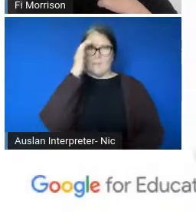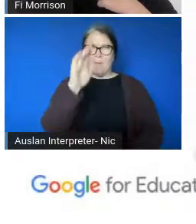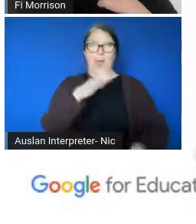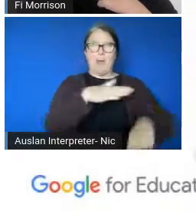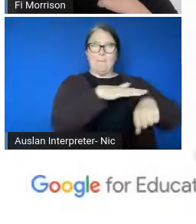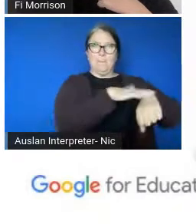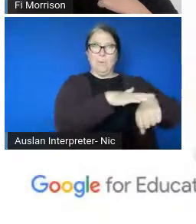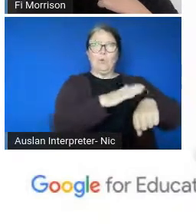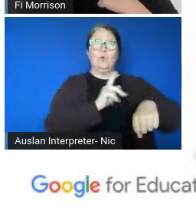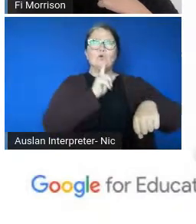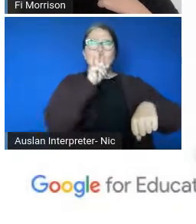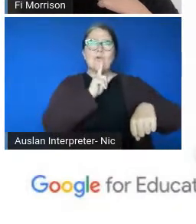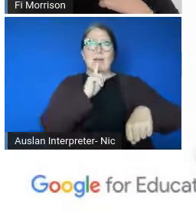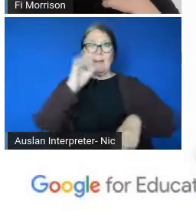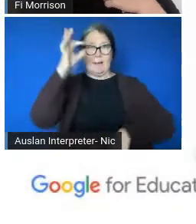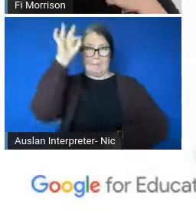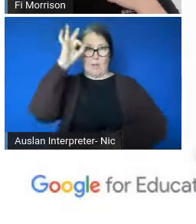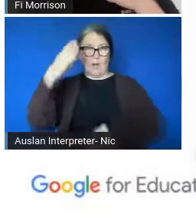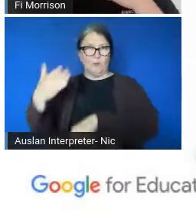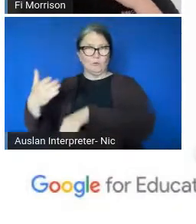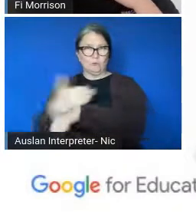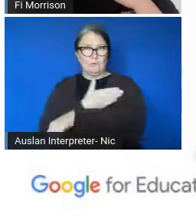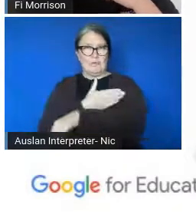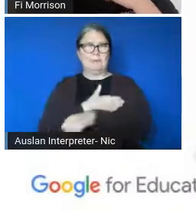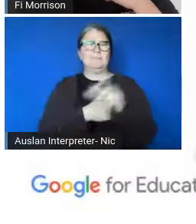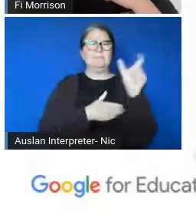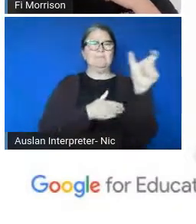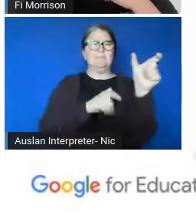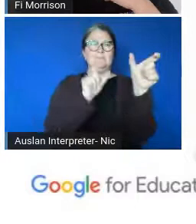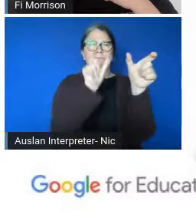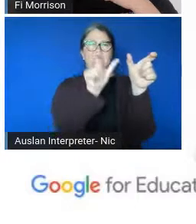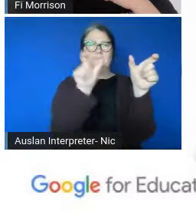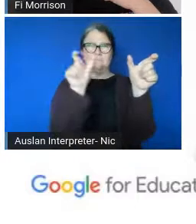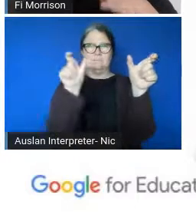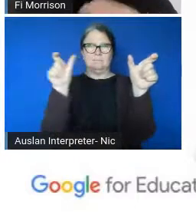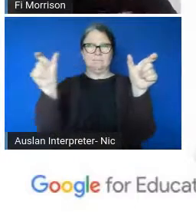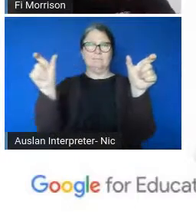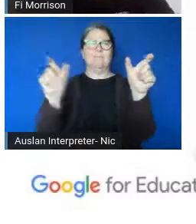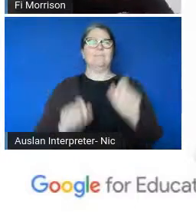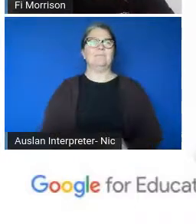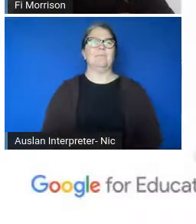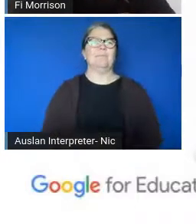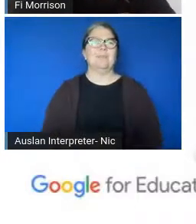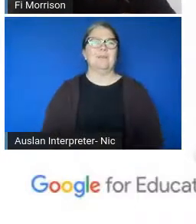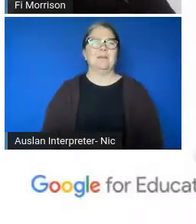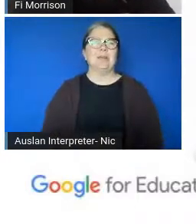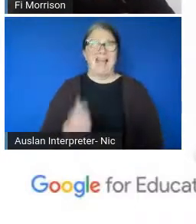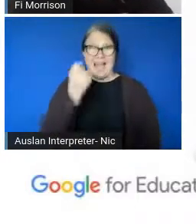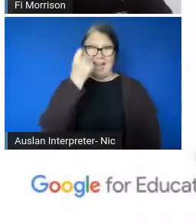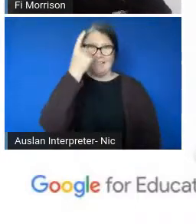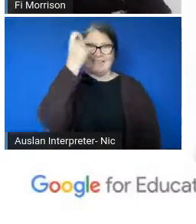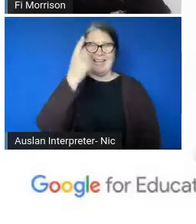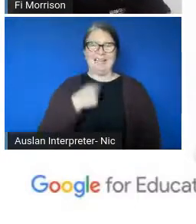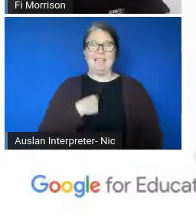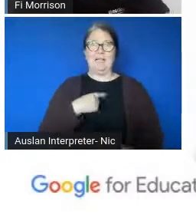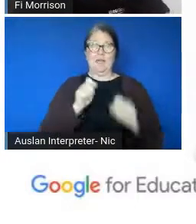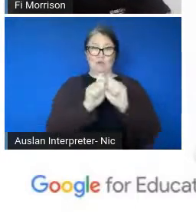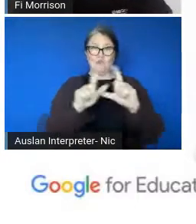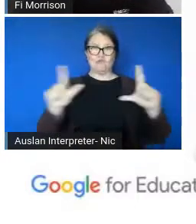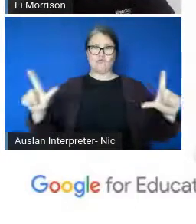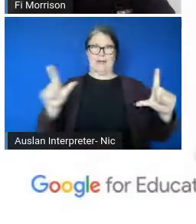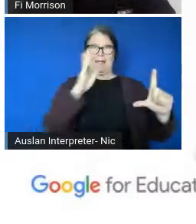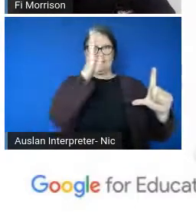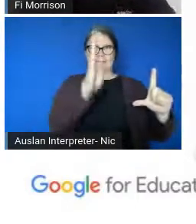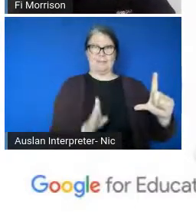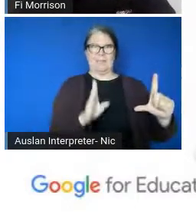back to that idea of split screen learning outcomes, for this particular workshop, we're looking at a deeper understanding of the